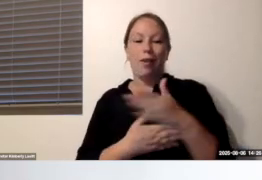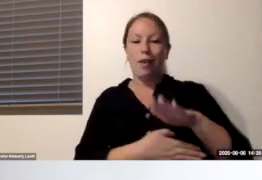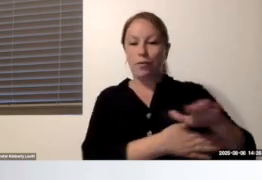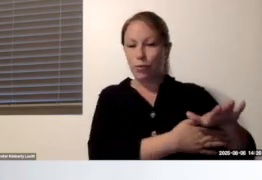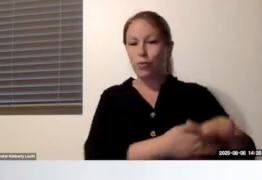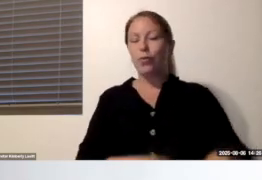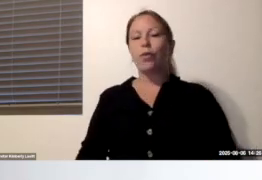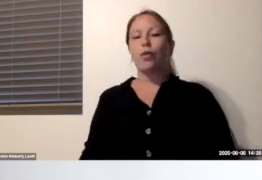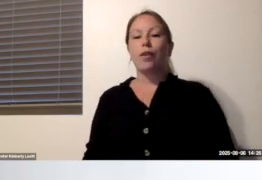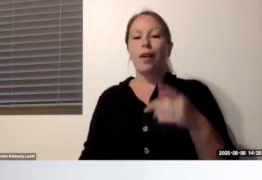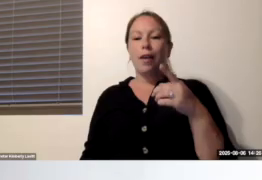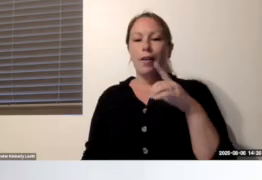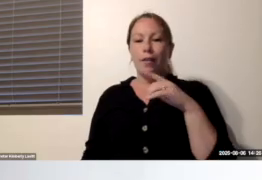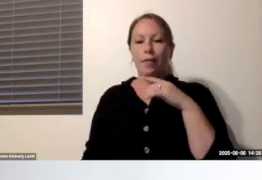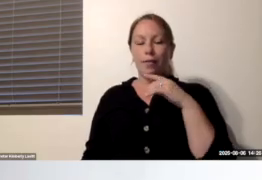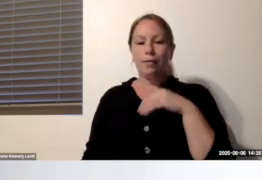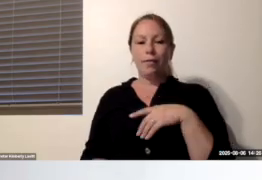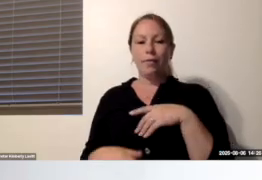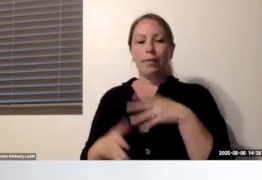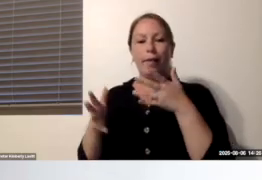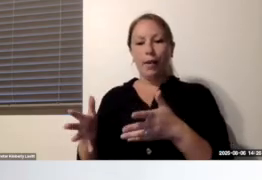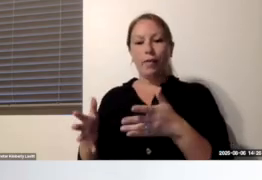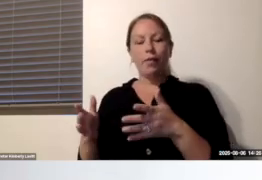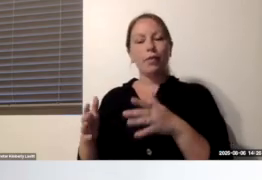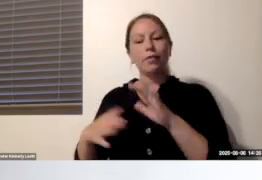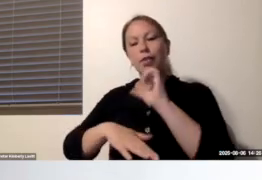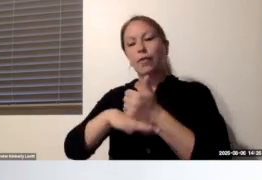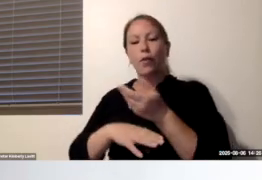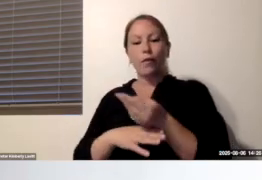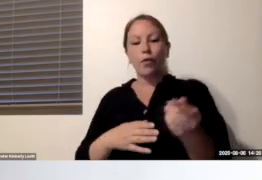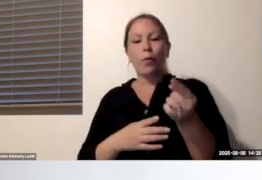I think we can leave the contact slide up for a few minutes before we